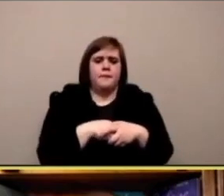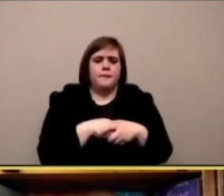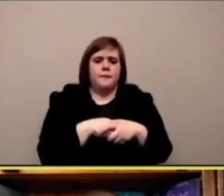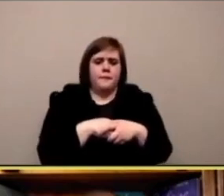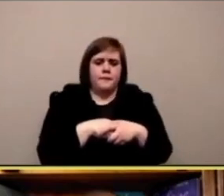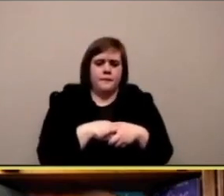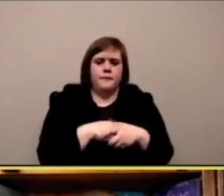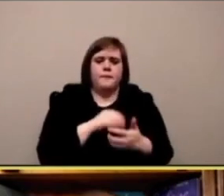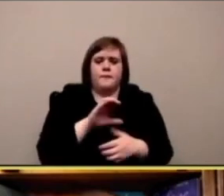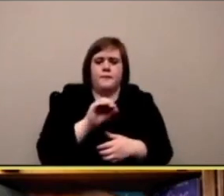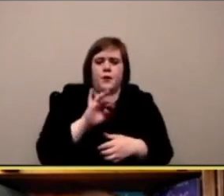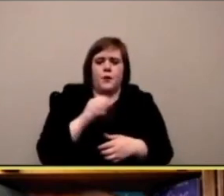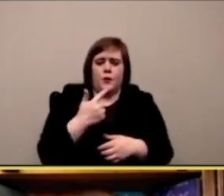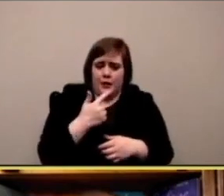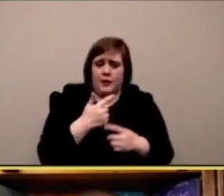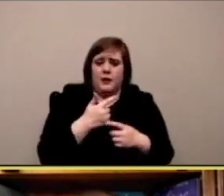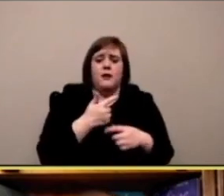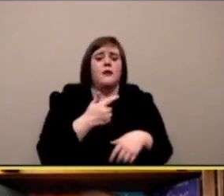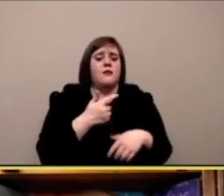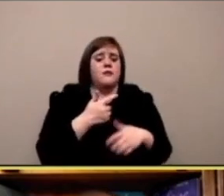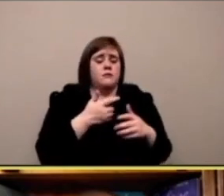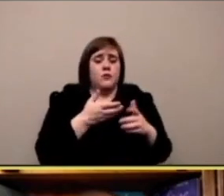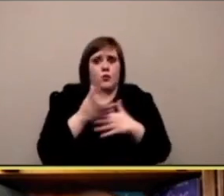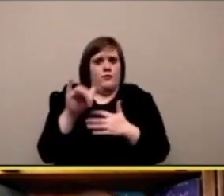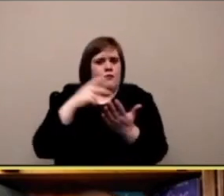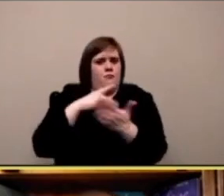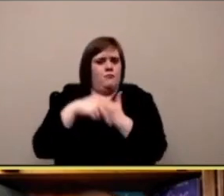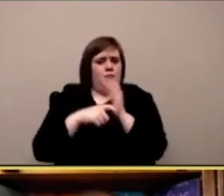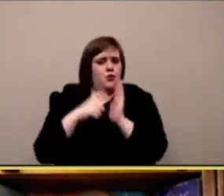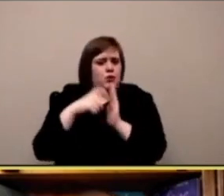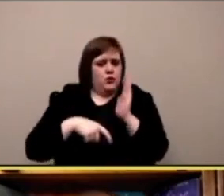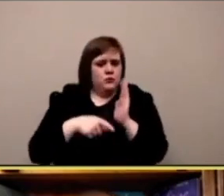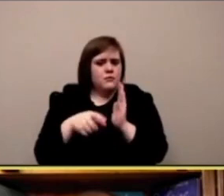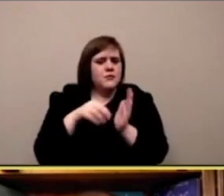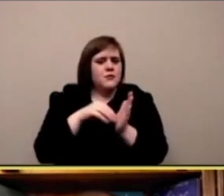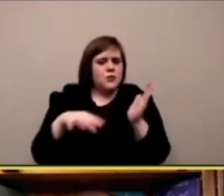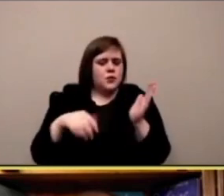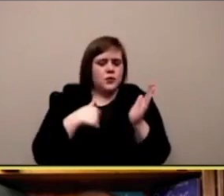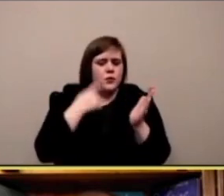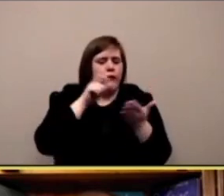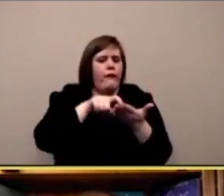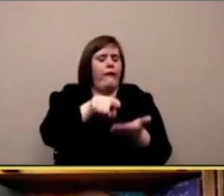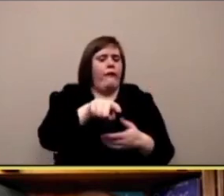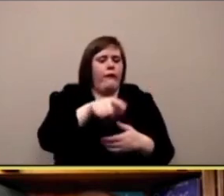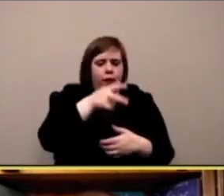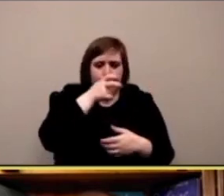coding through Scratch. Often the students will find bugs in their